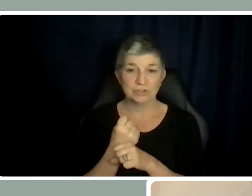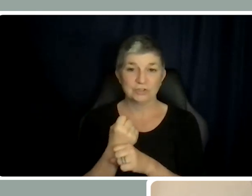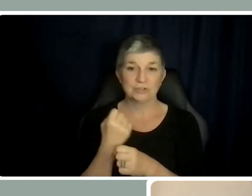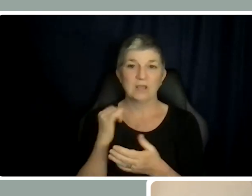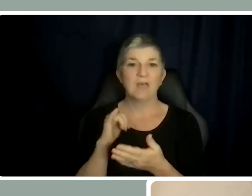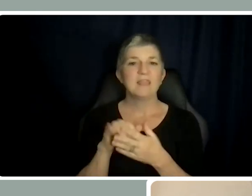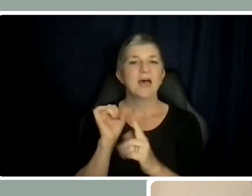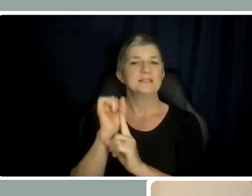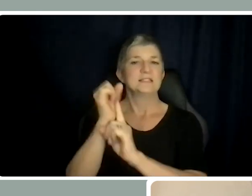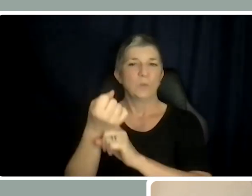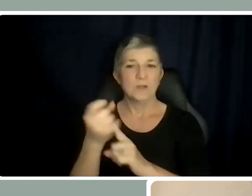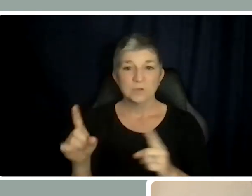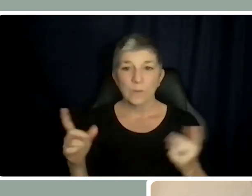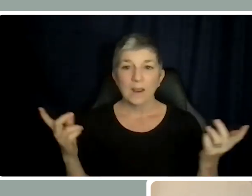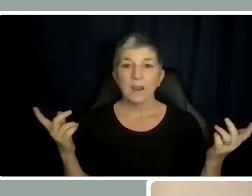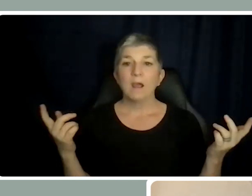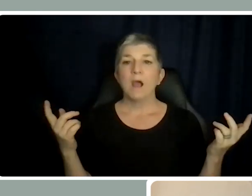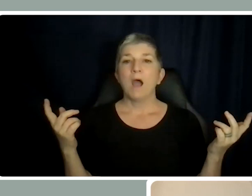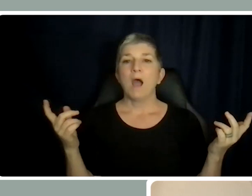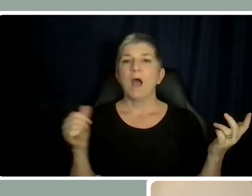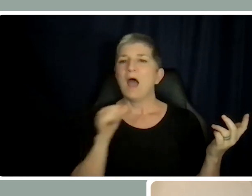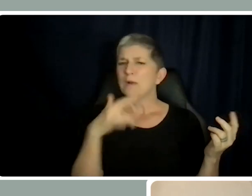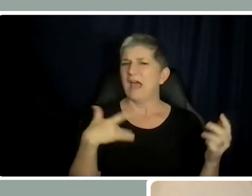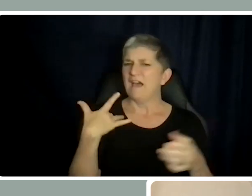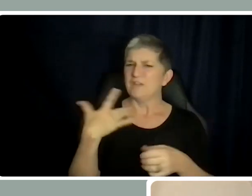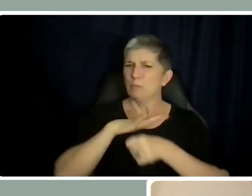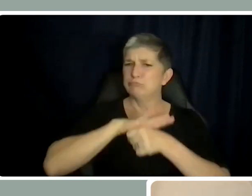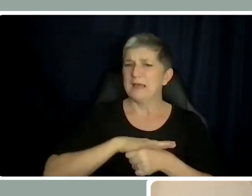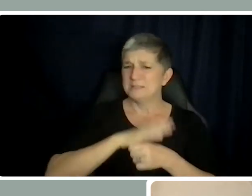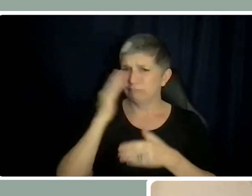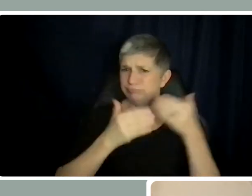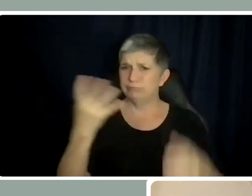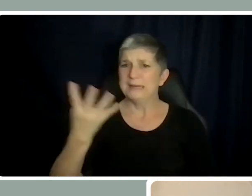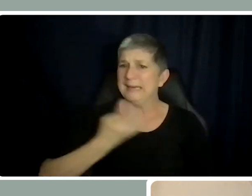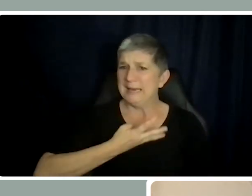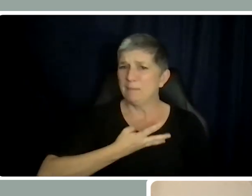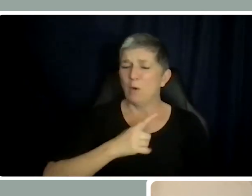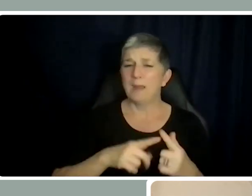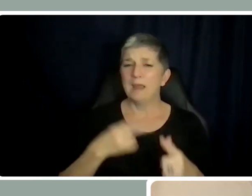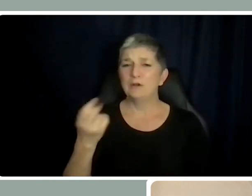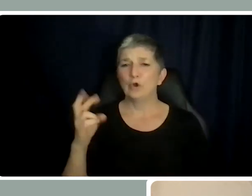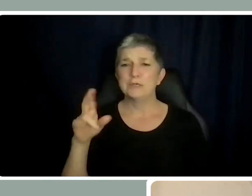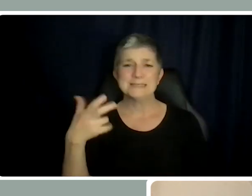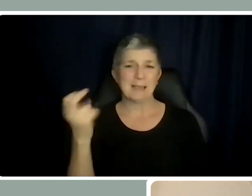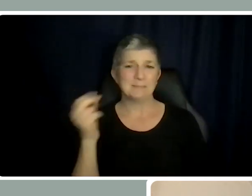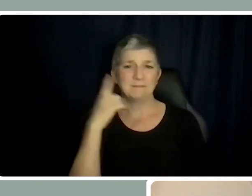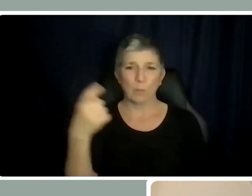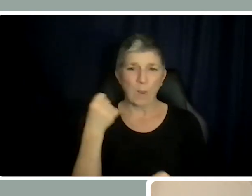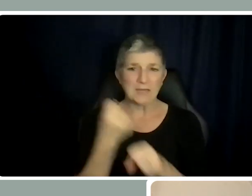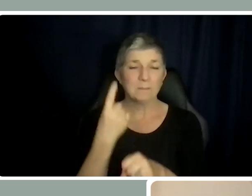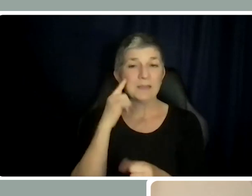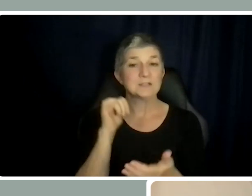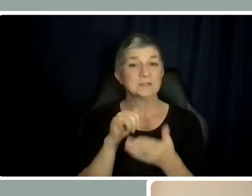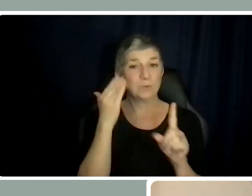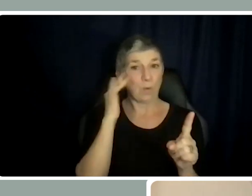That's a situation where I wouldn't feel pressed to do a regimen like the chemo and the Herceptin for a full year, because that